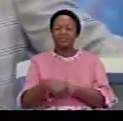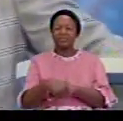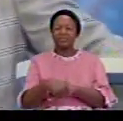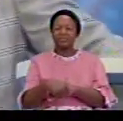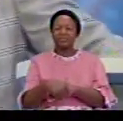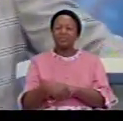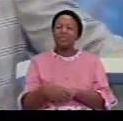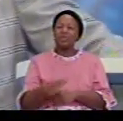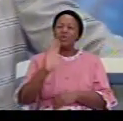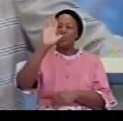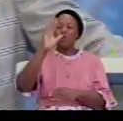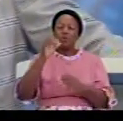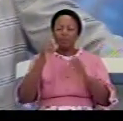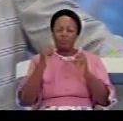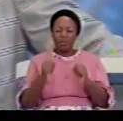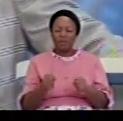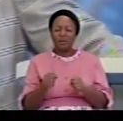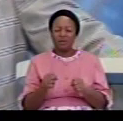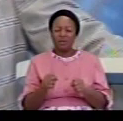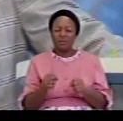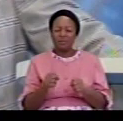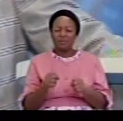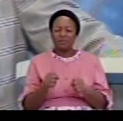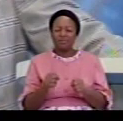your power